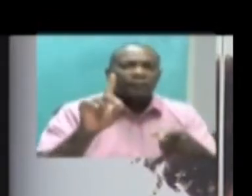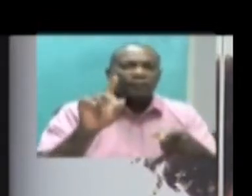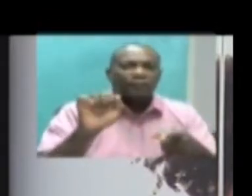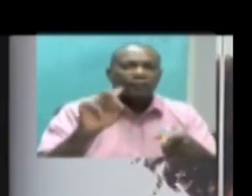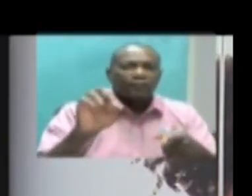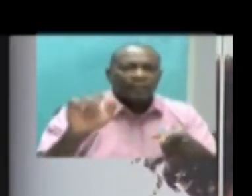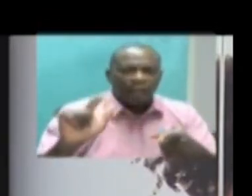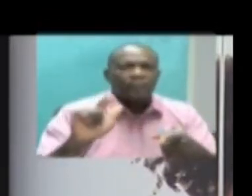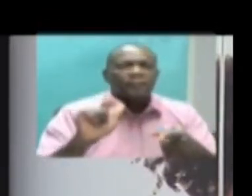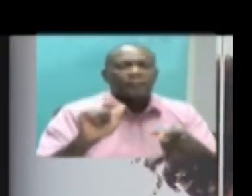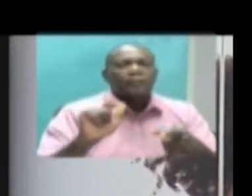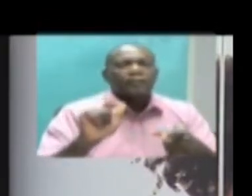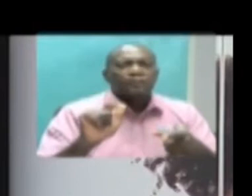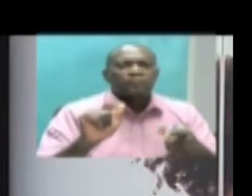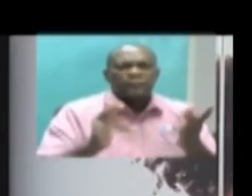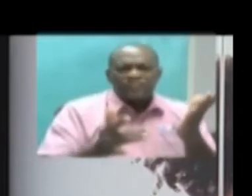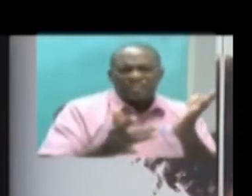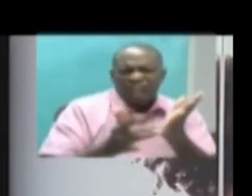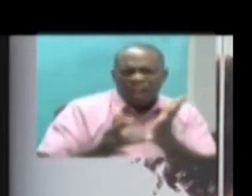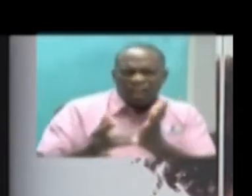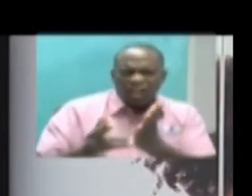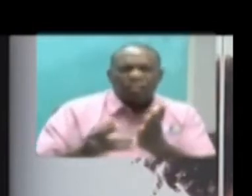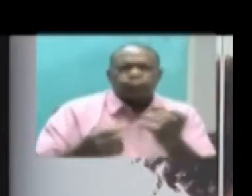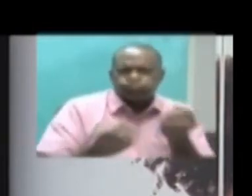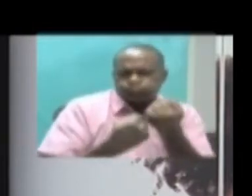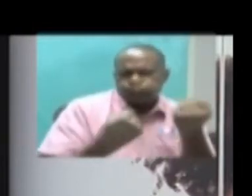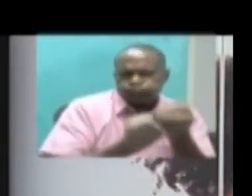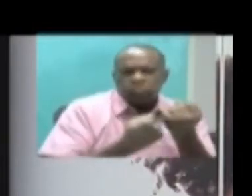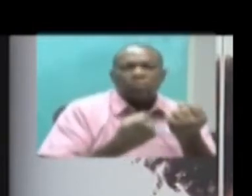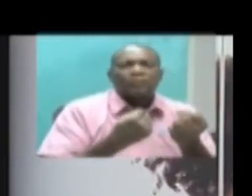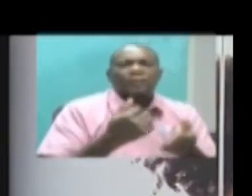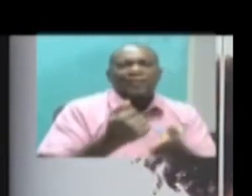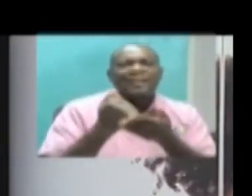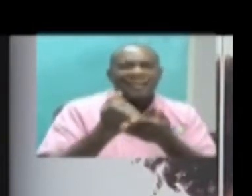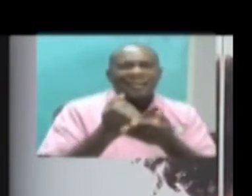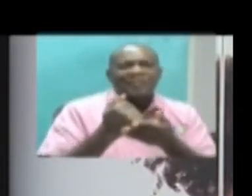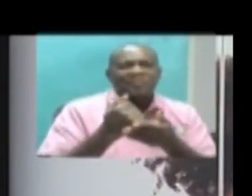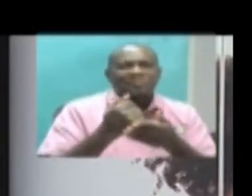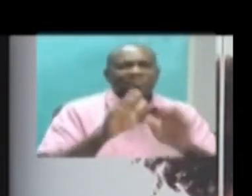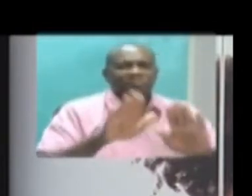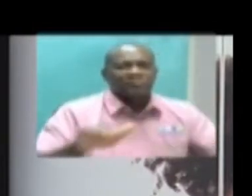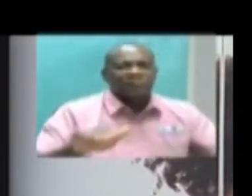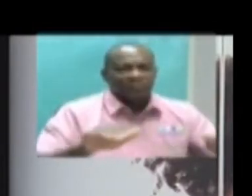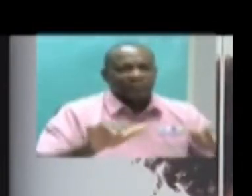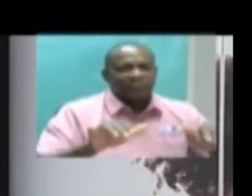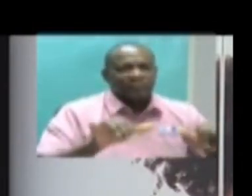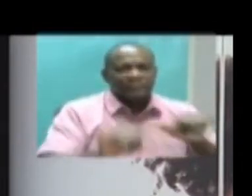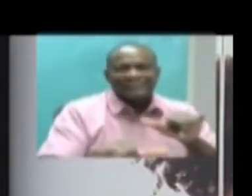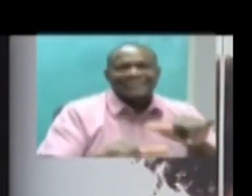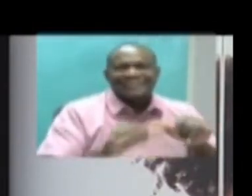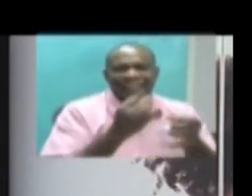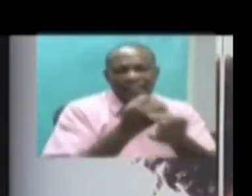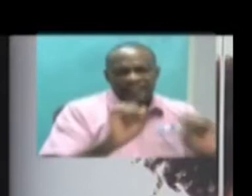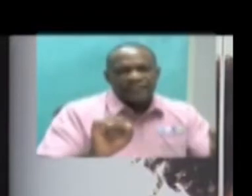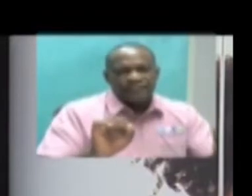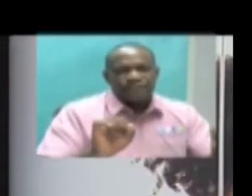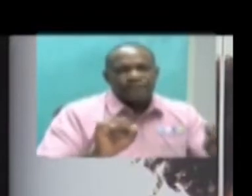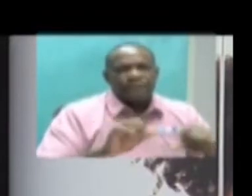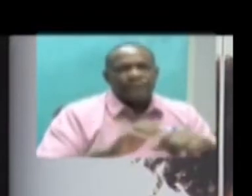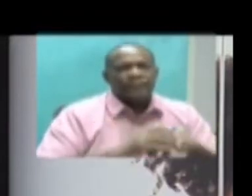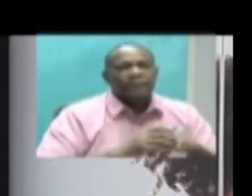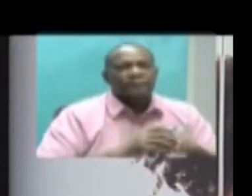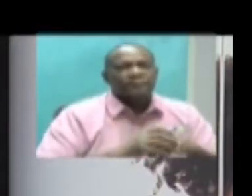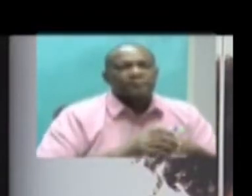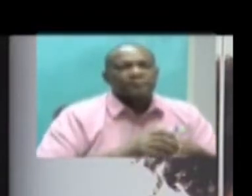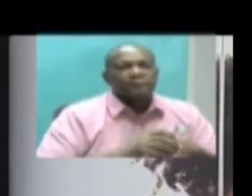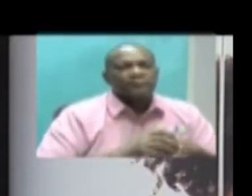But I want to suggest that we rethink protection as inoculation. We're busy dealing with COVID and the vaccine. We have seen how